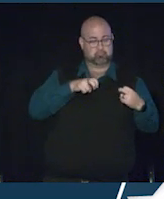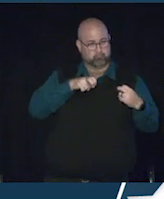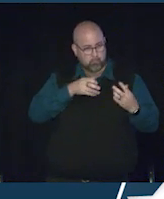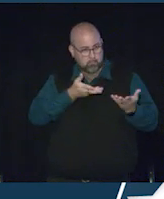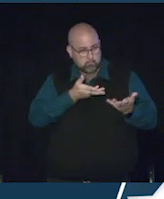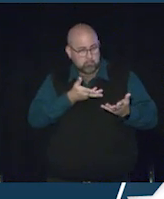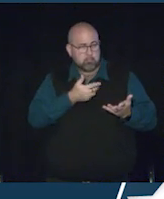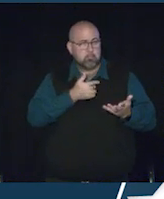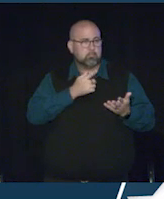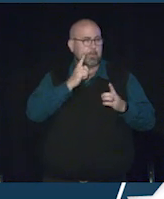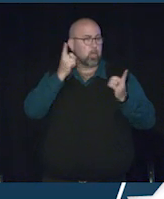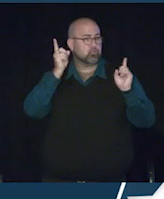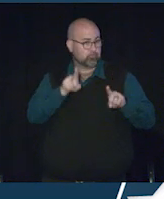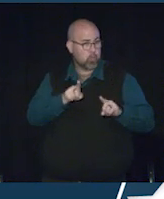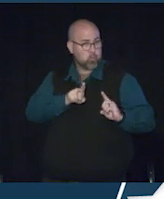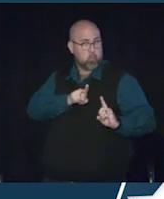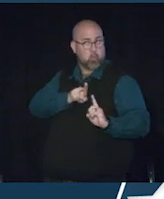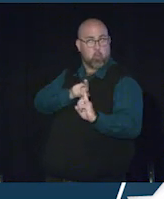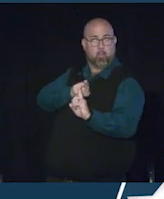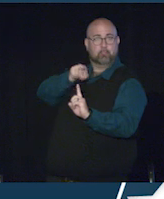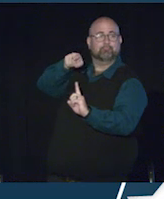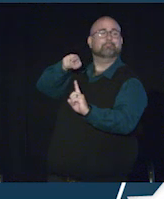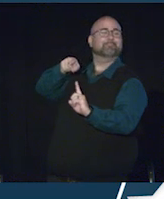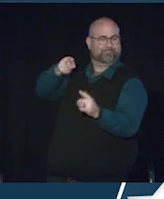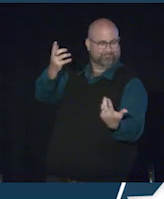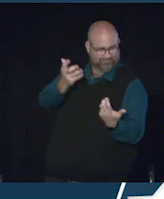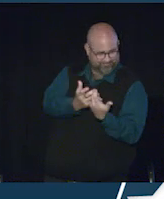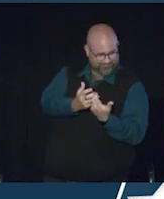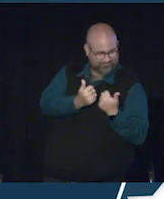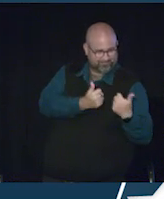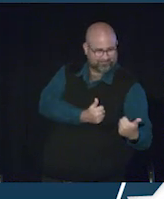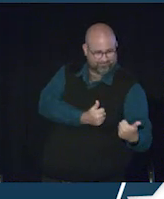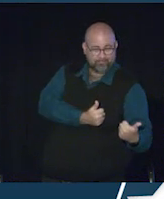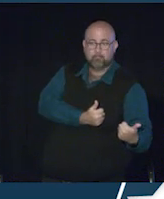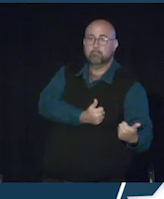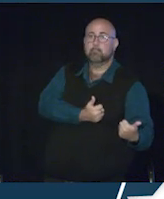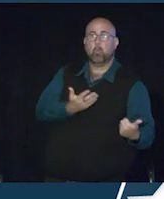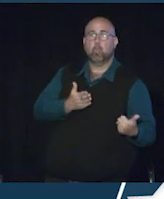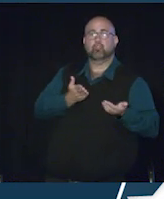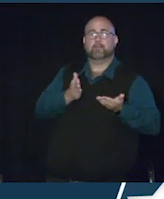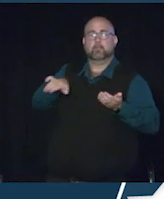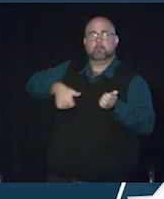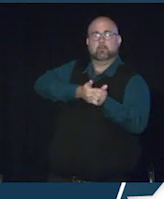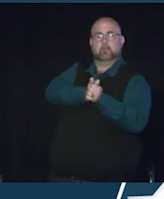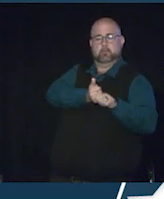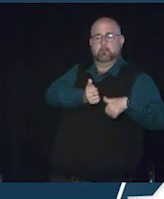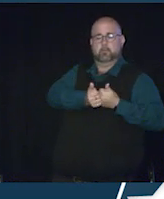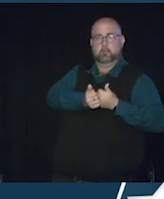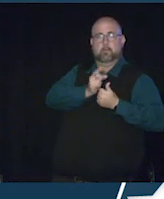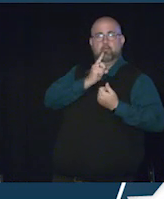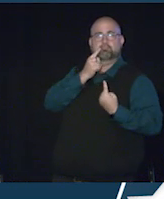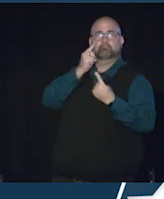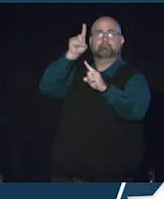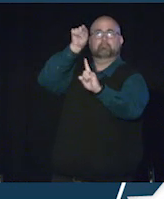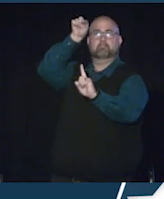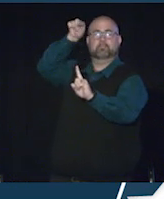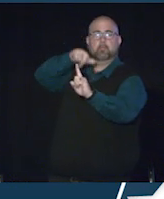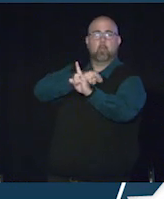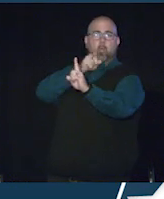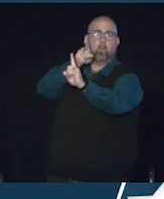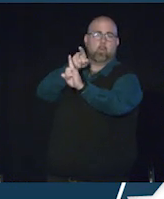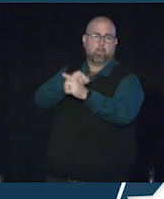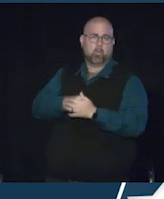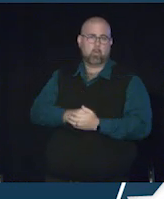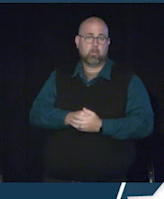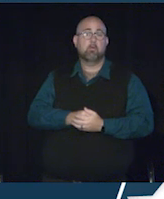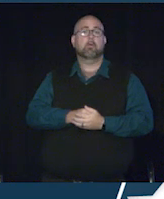an employment goal that best suits the person and what services they may need to reach that employment goal.